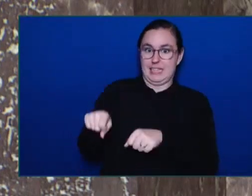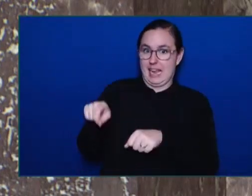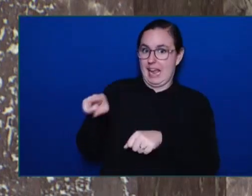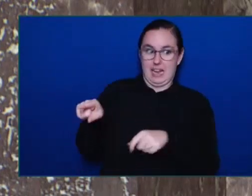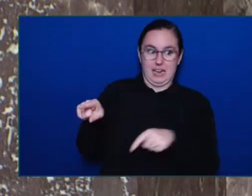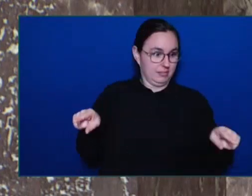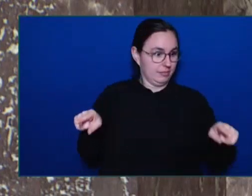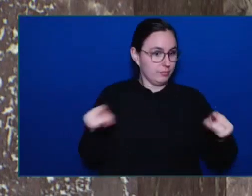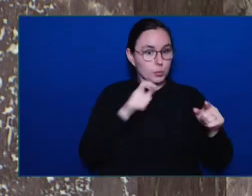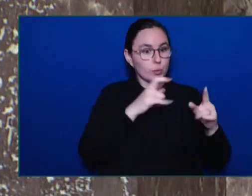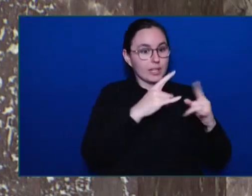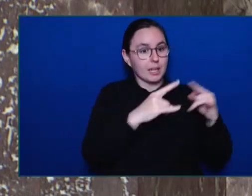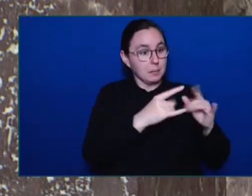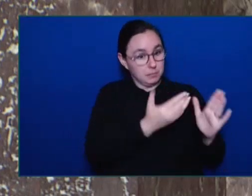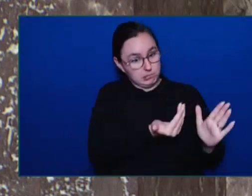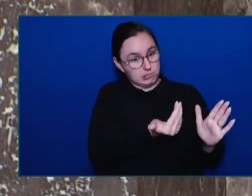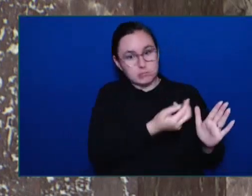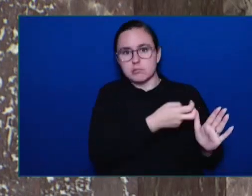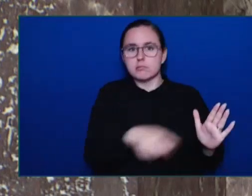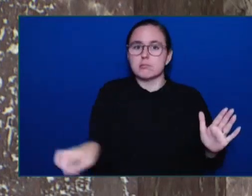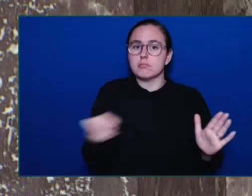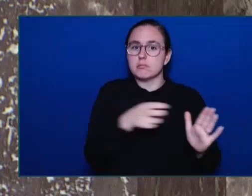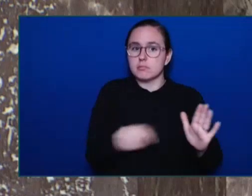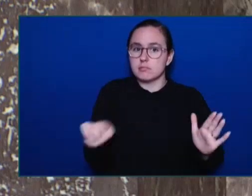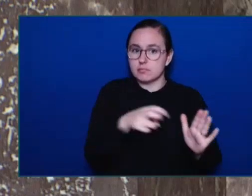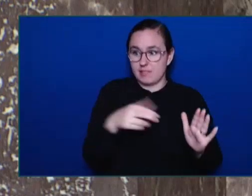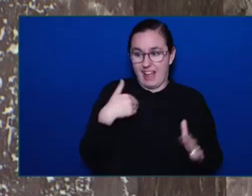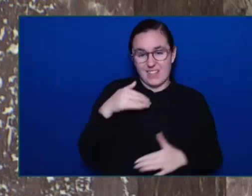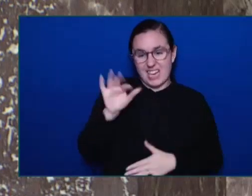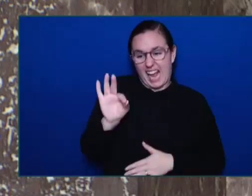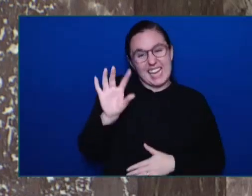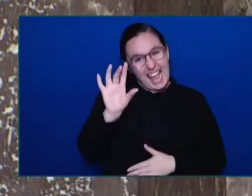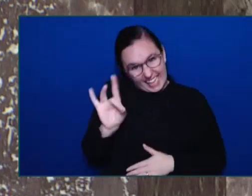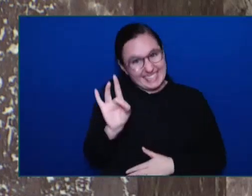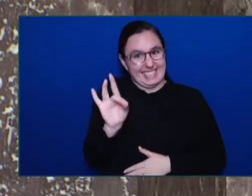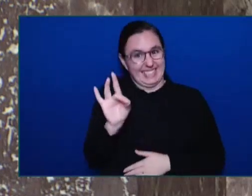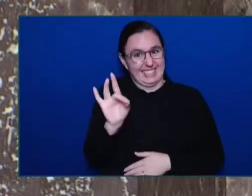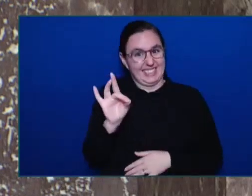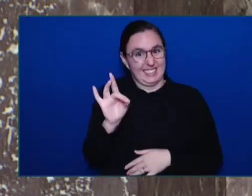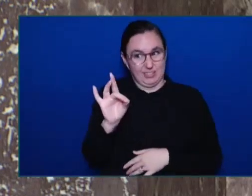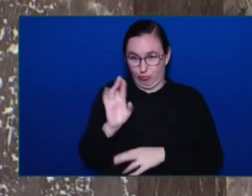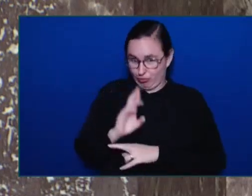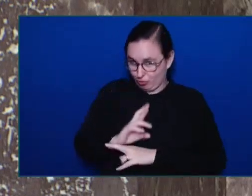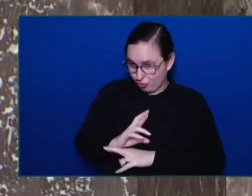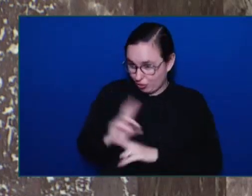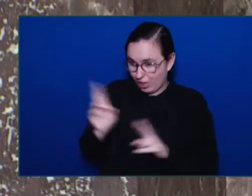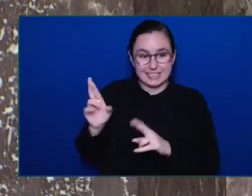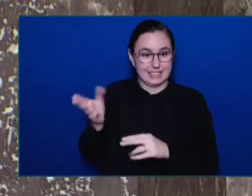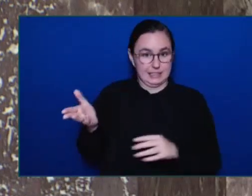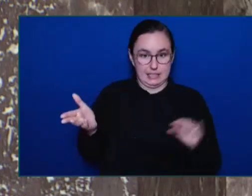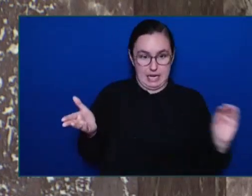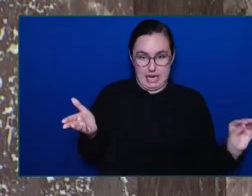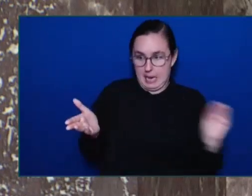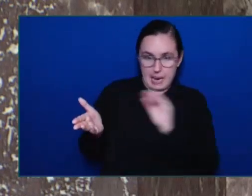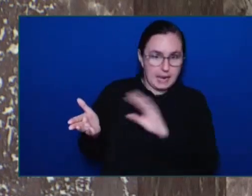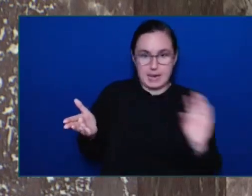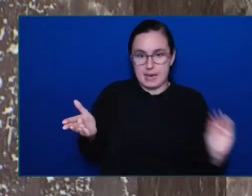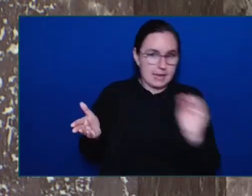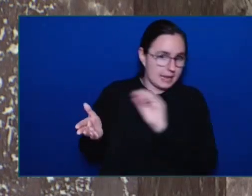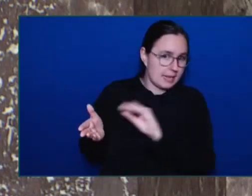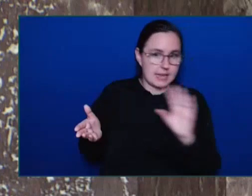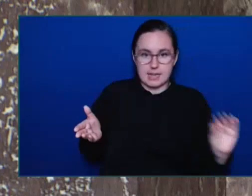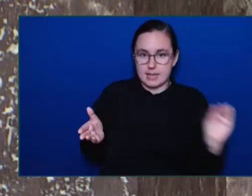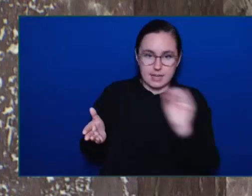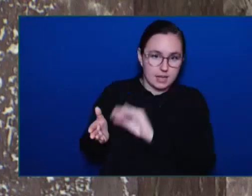have occupancy permit. We're going to be able to get additional people into those units. We have up to 330 units coming by the end of June. We have even more units coming this